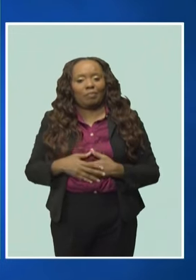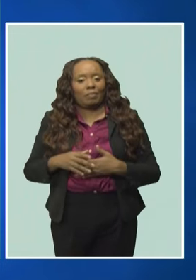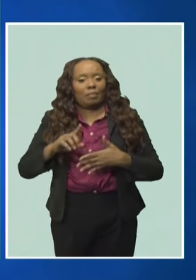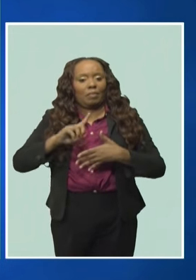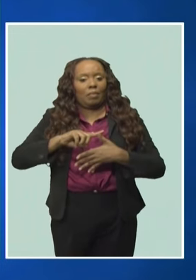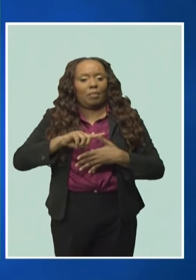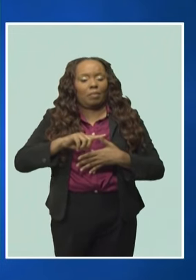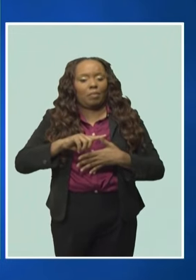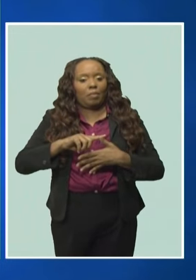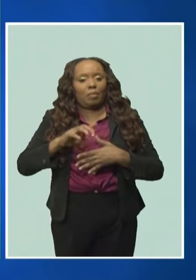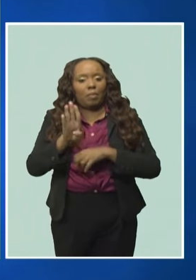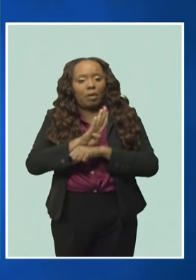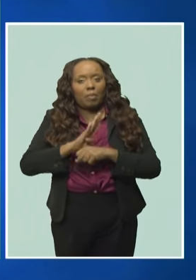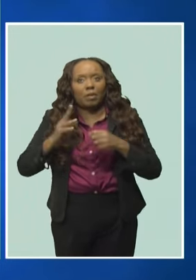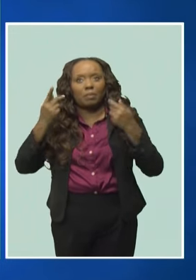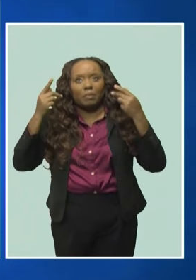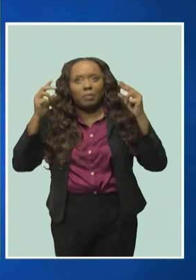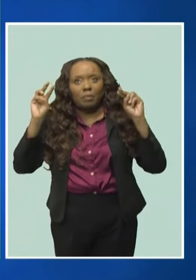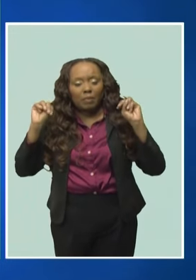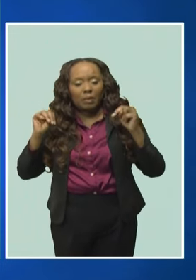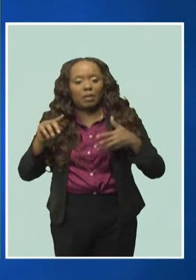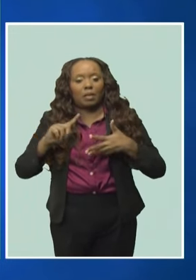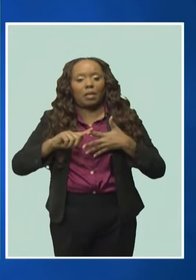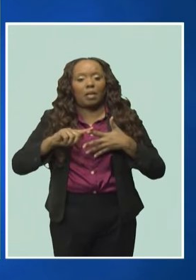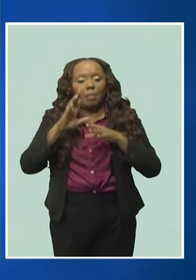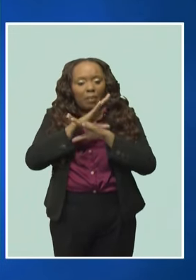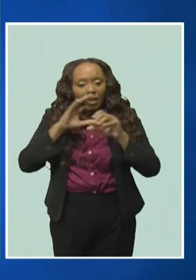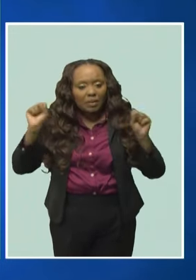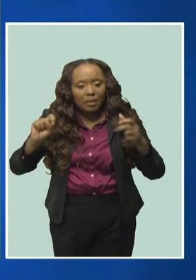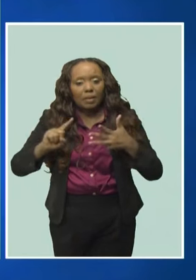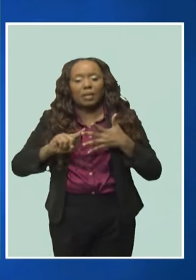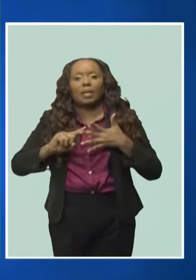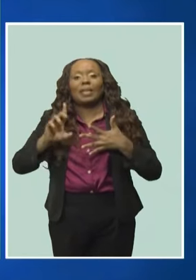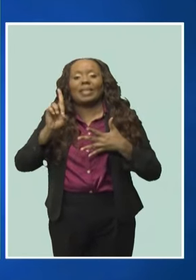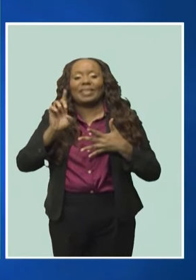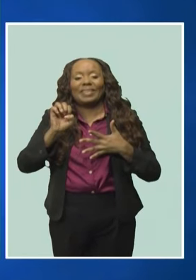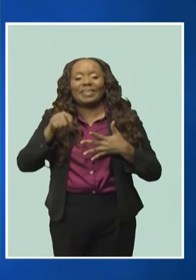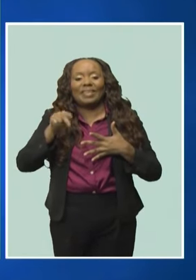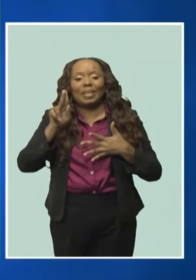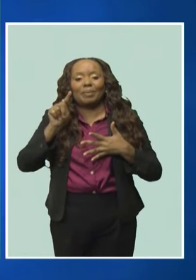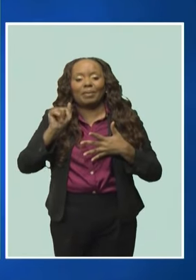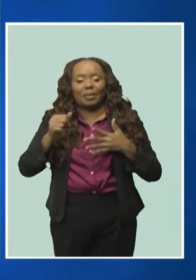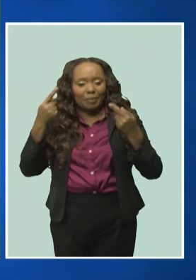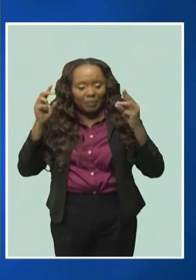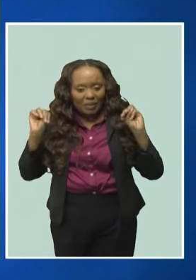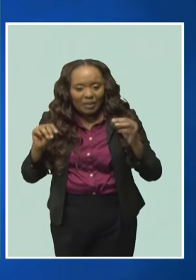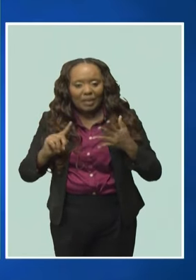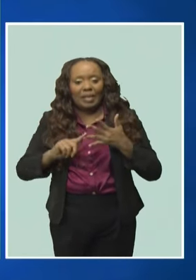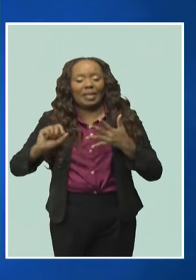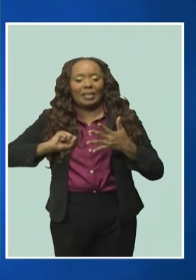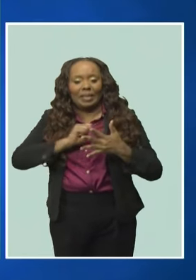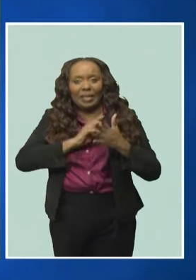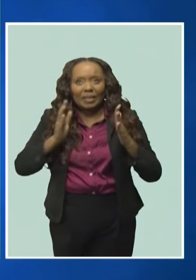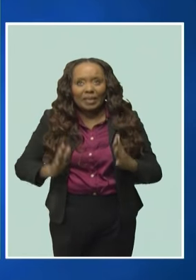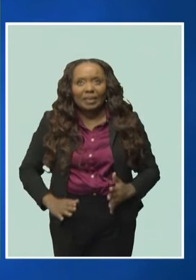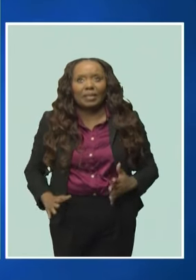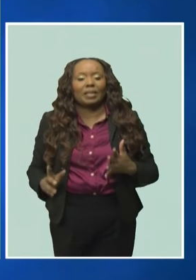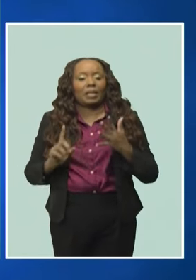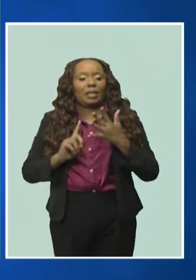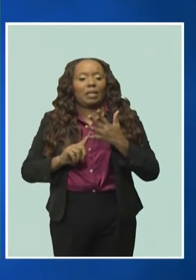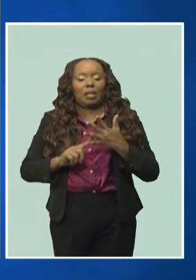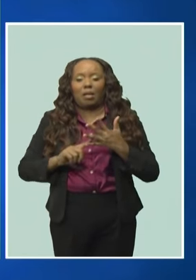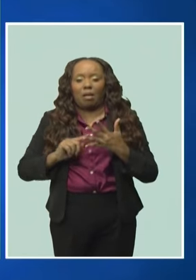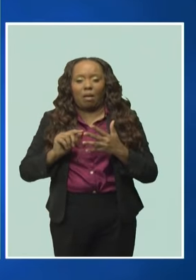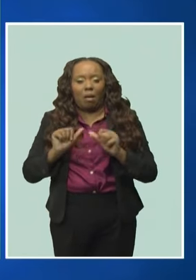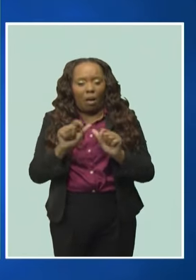Minister, Deputy Prime Minister, female parliamentarians and senators, civil servants, and Barbadian women